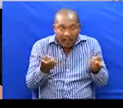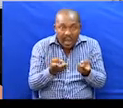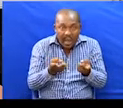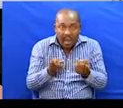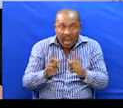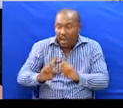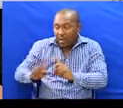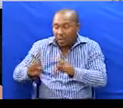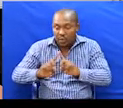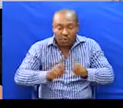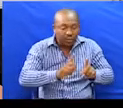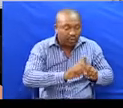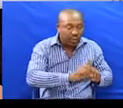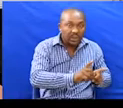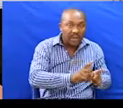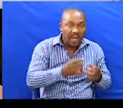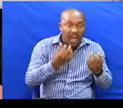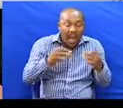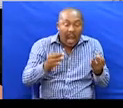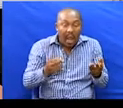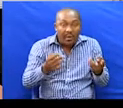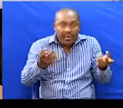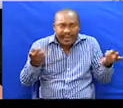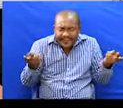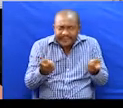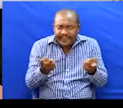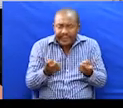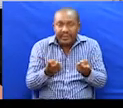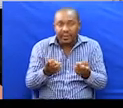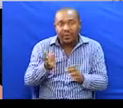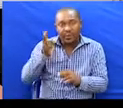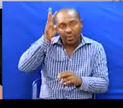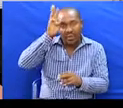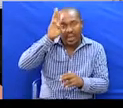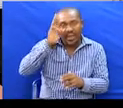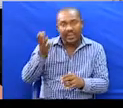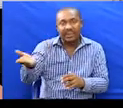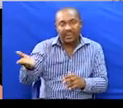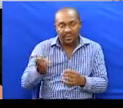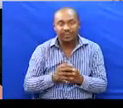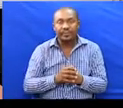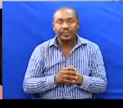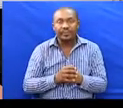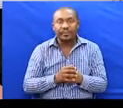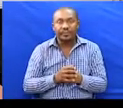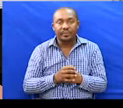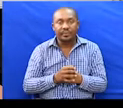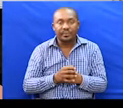characters, how far we resemble and we differ our characters with our